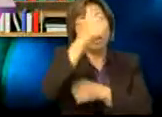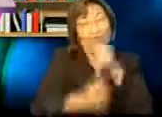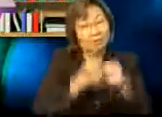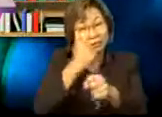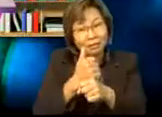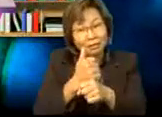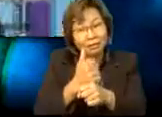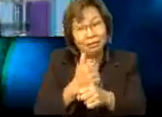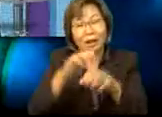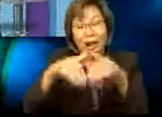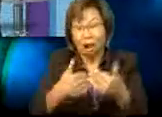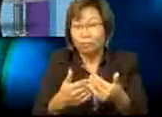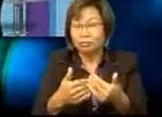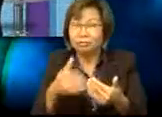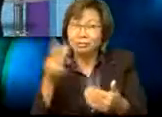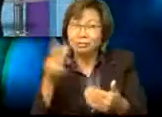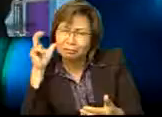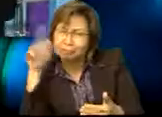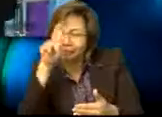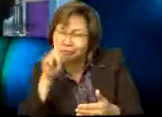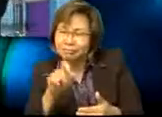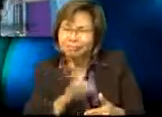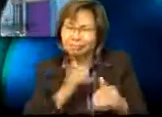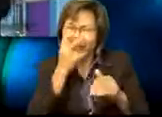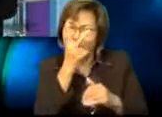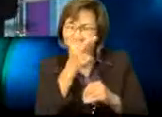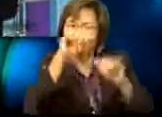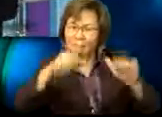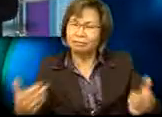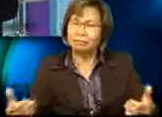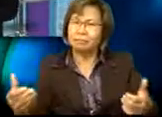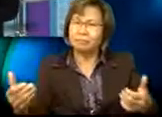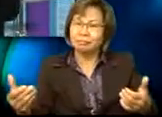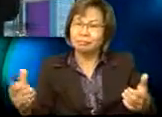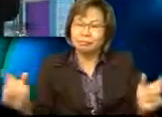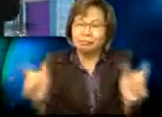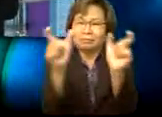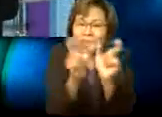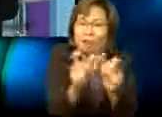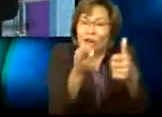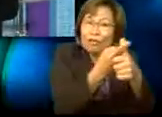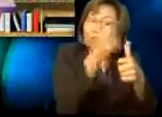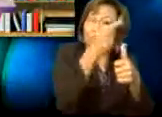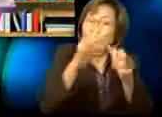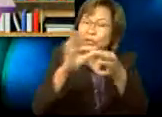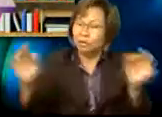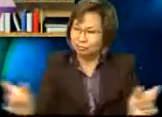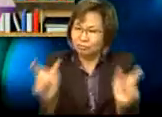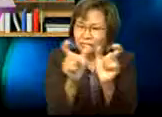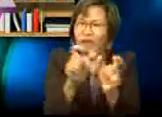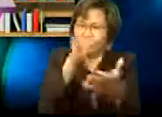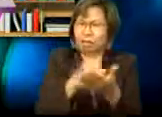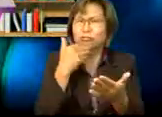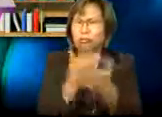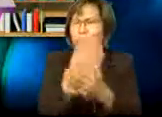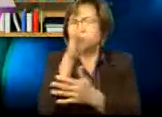that sound? I can see that you have combined the first two sentences. That's good, Siti. Can I add a